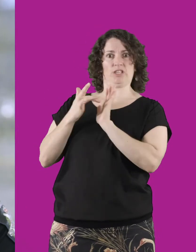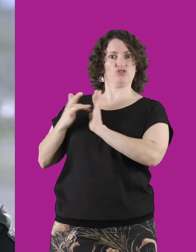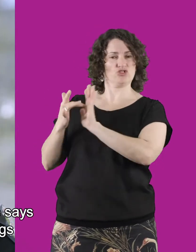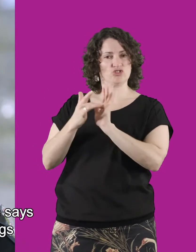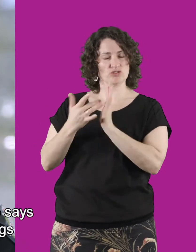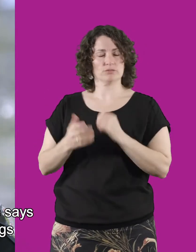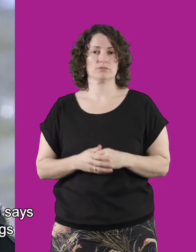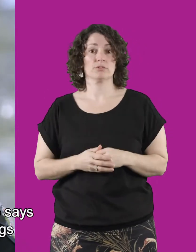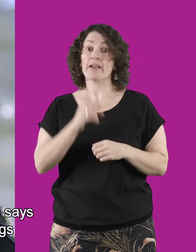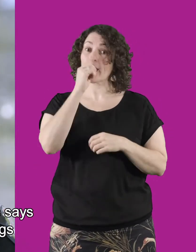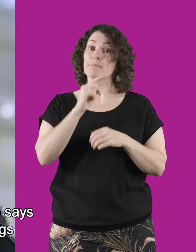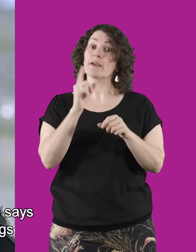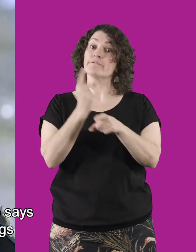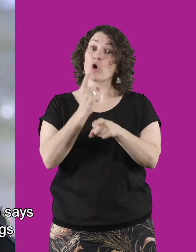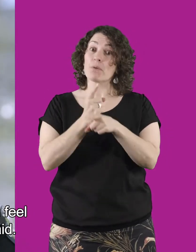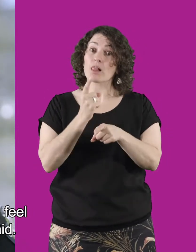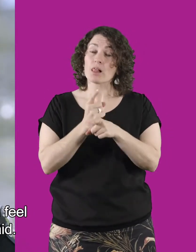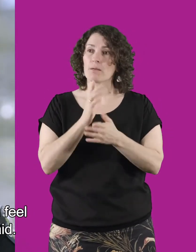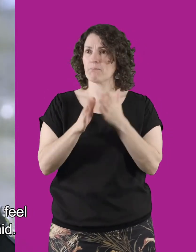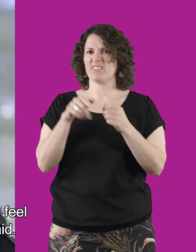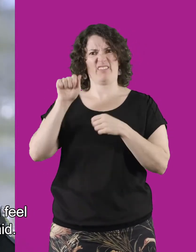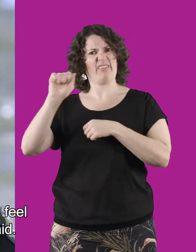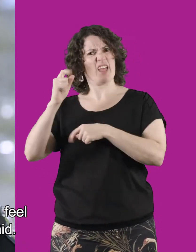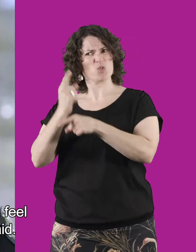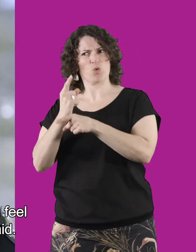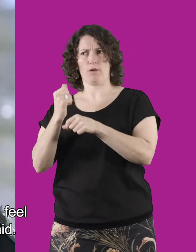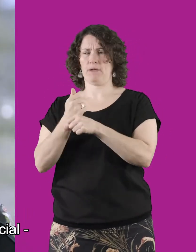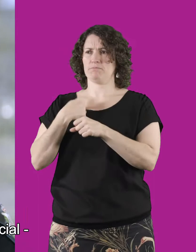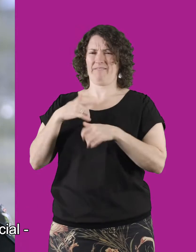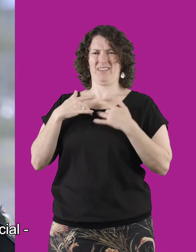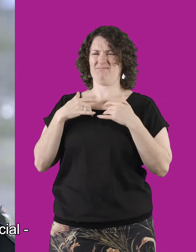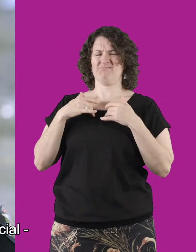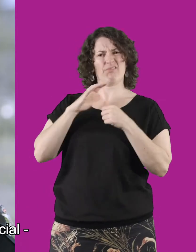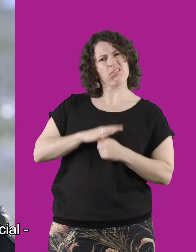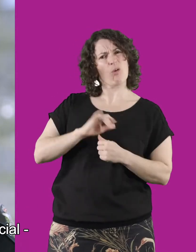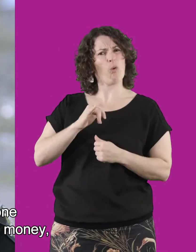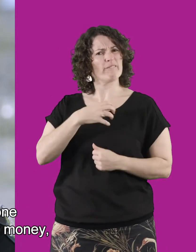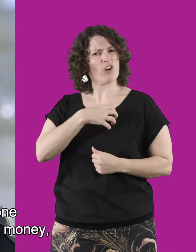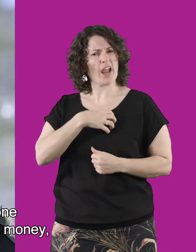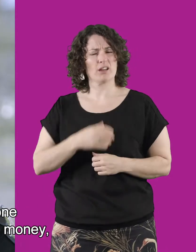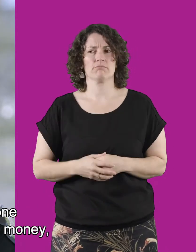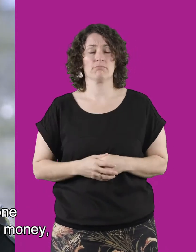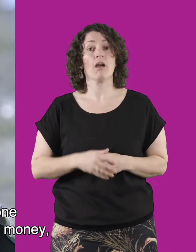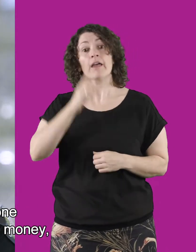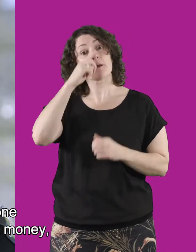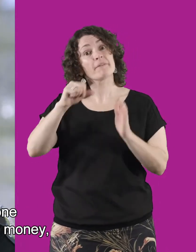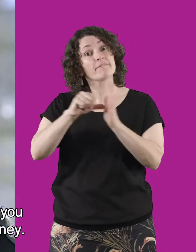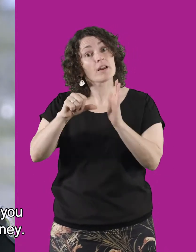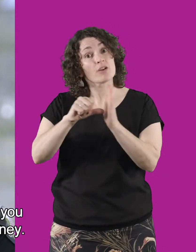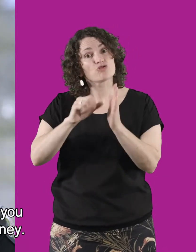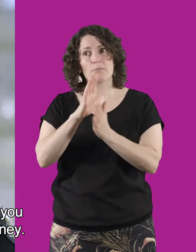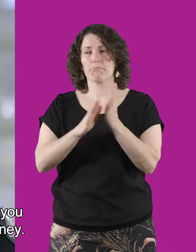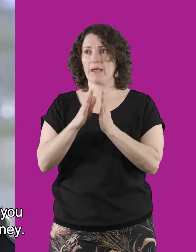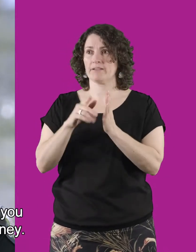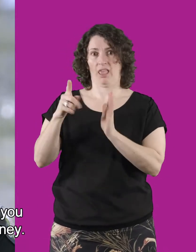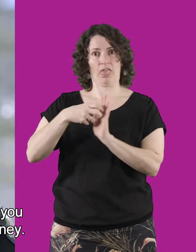Verbal, when someone says or does things that make you feel bad and afraid. It can be financial, when someone spends all of your money or